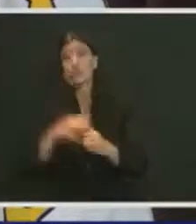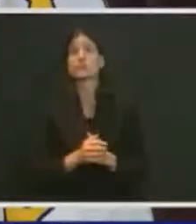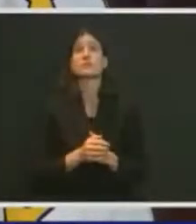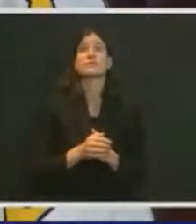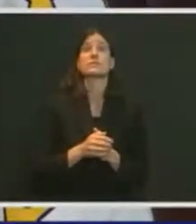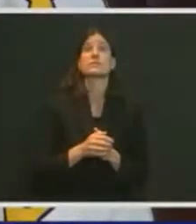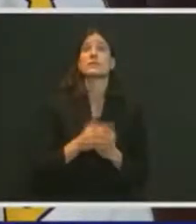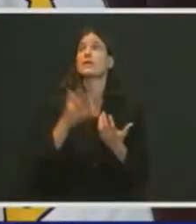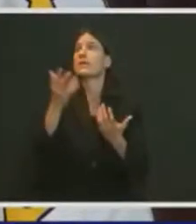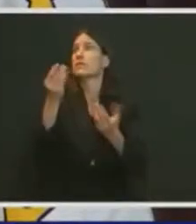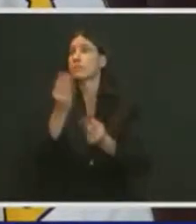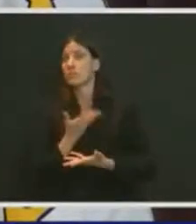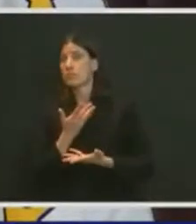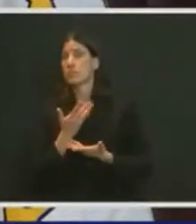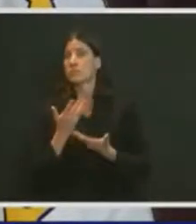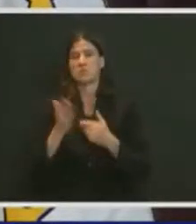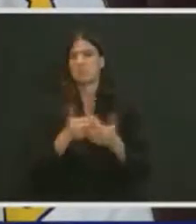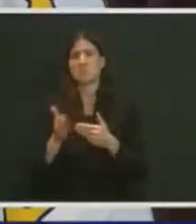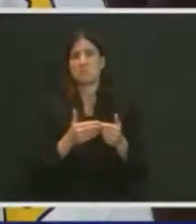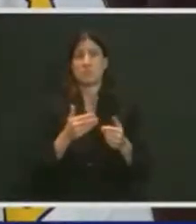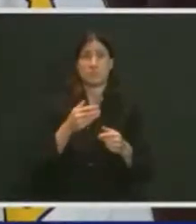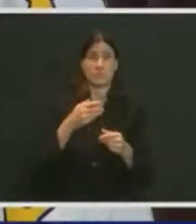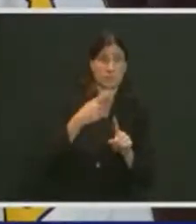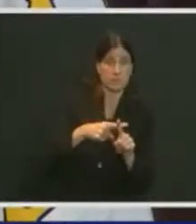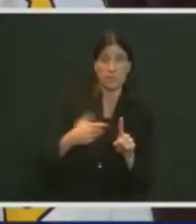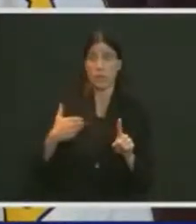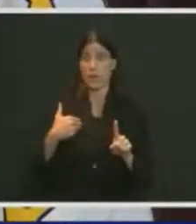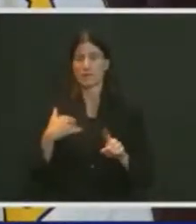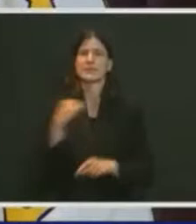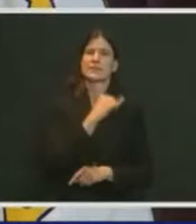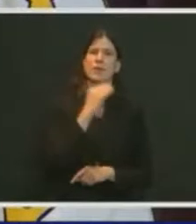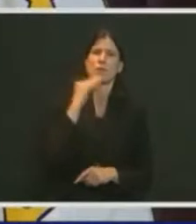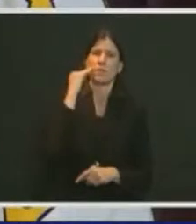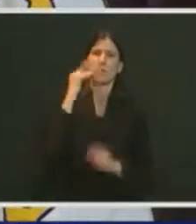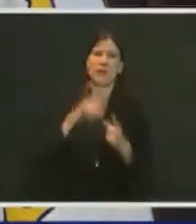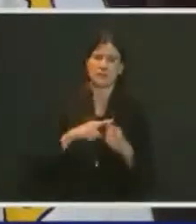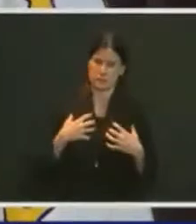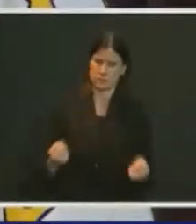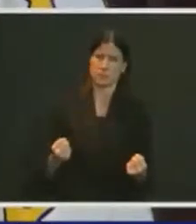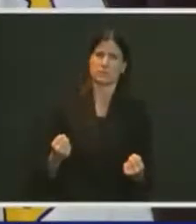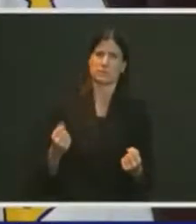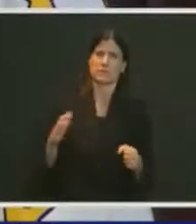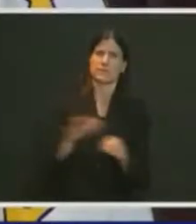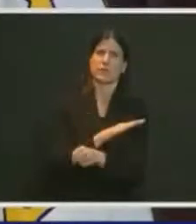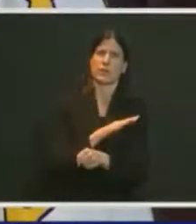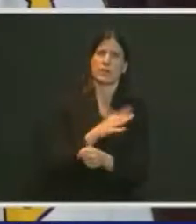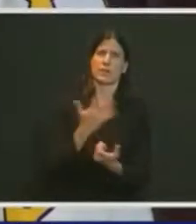to isolate and to help make sure that there's no spread of any kind of illness,